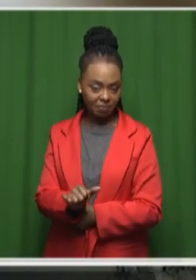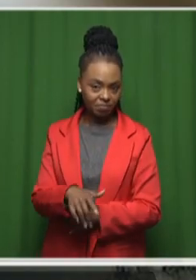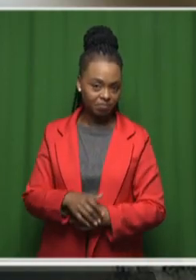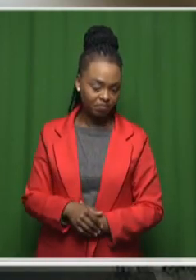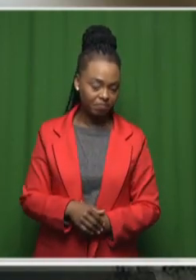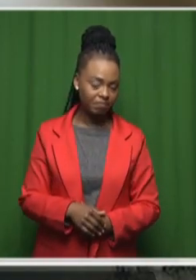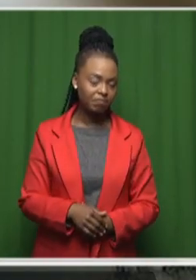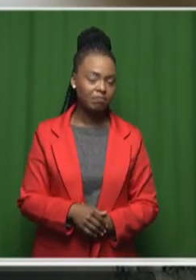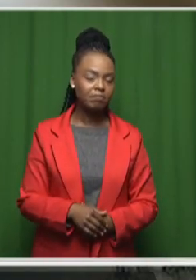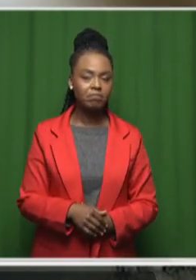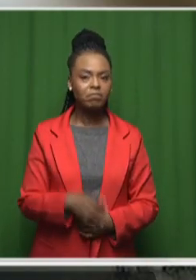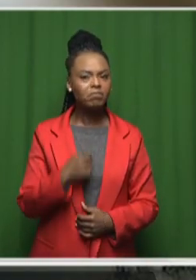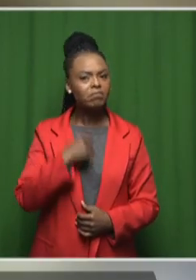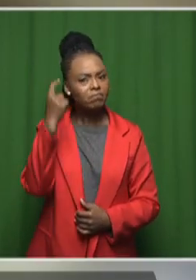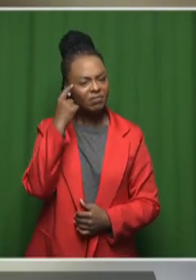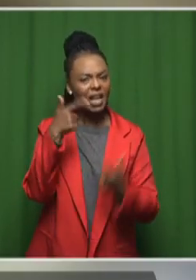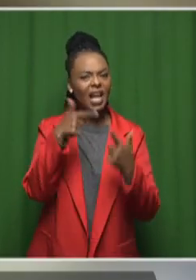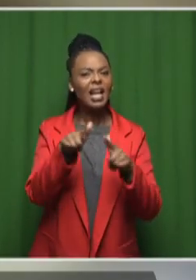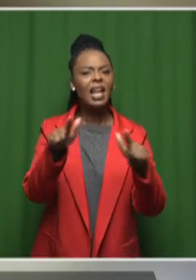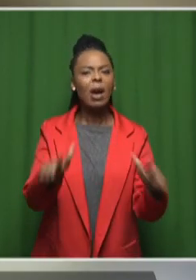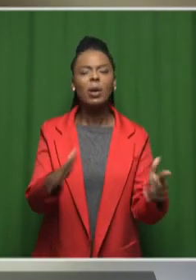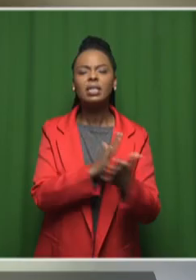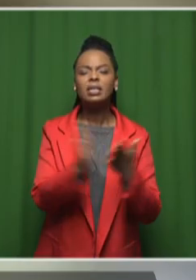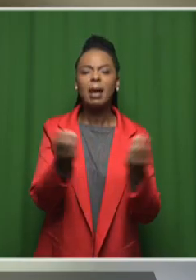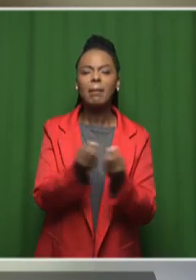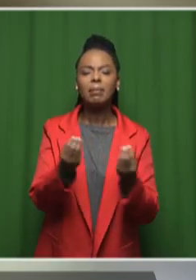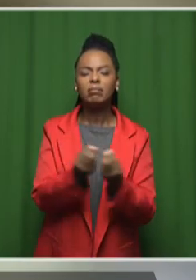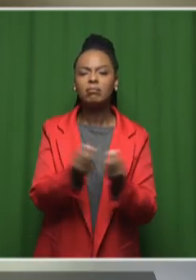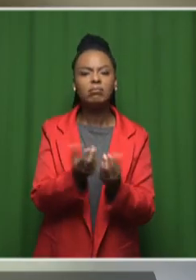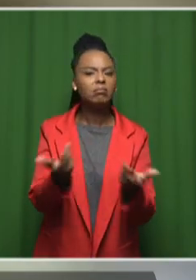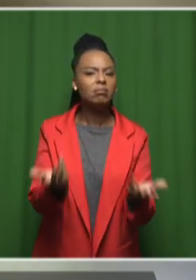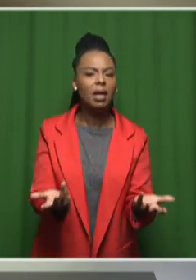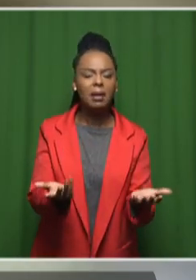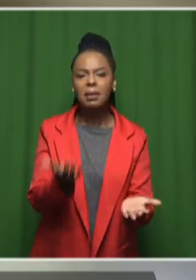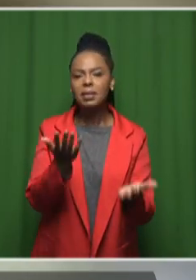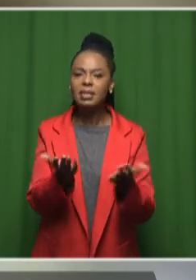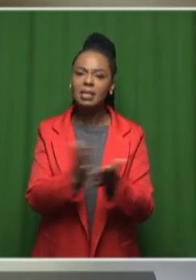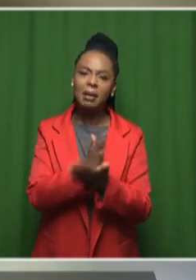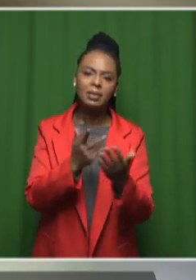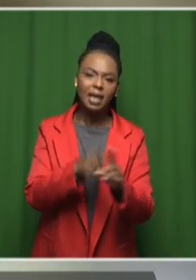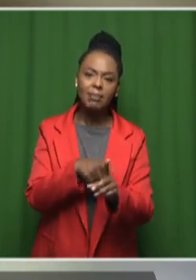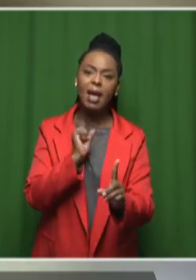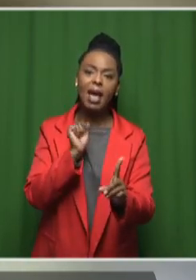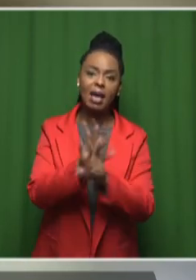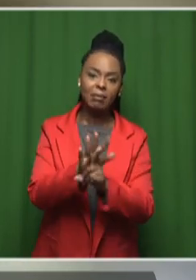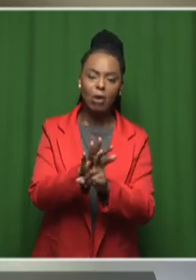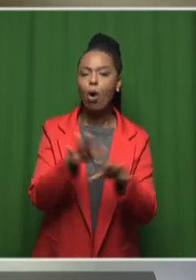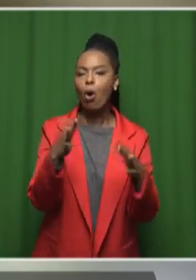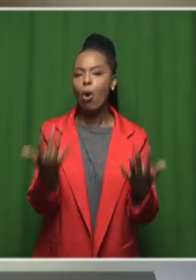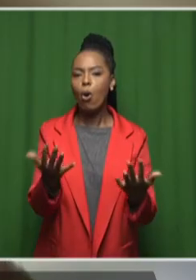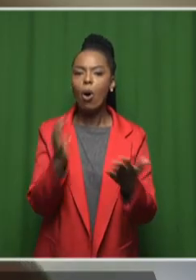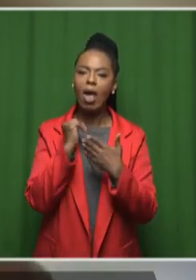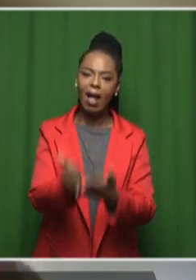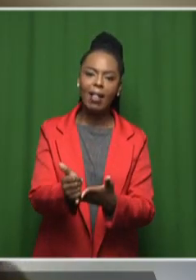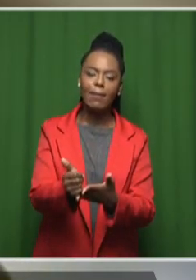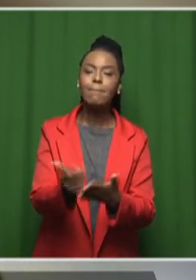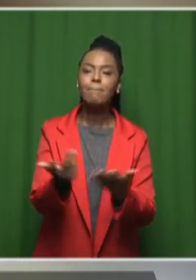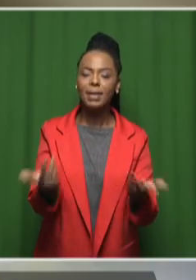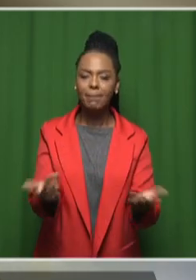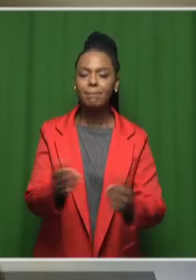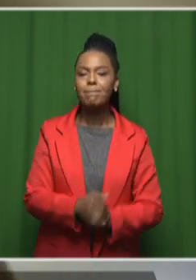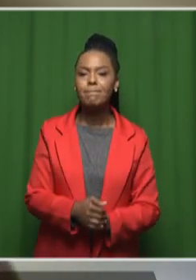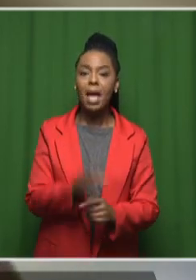I think language is something that it can either hinder or help. And well, like